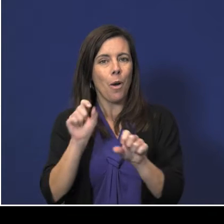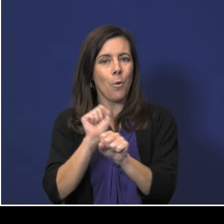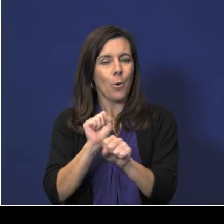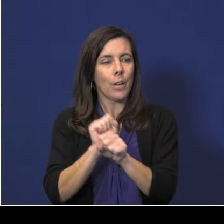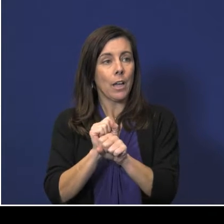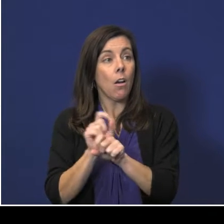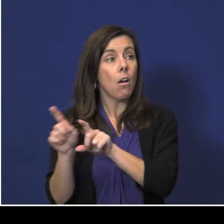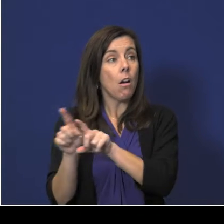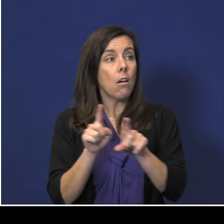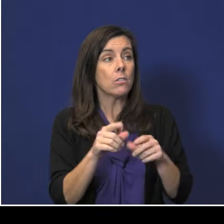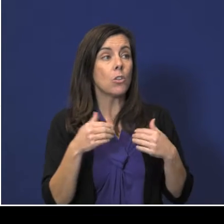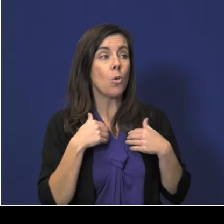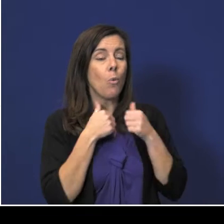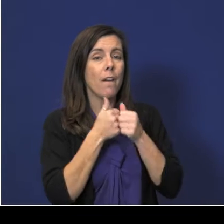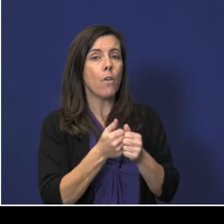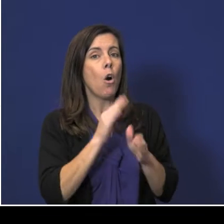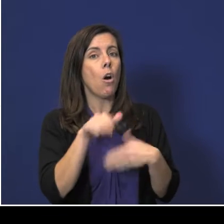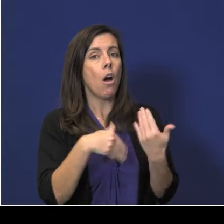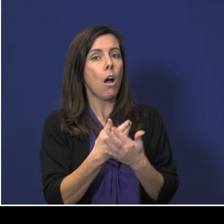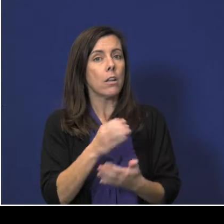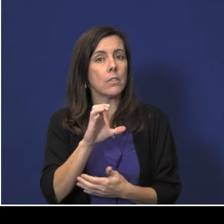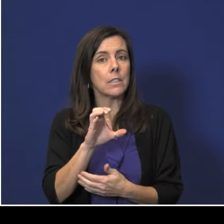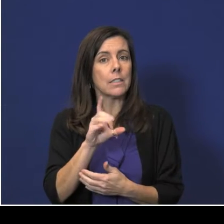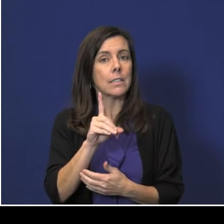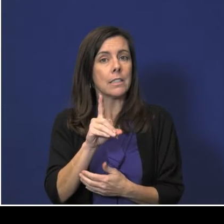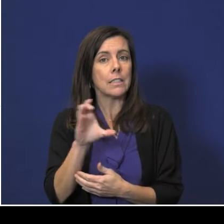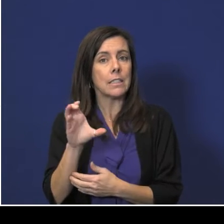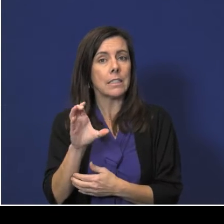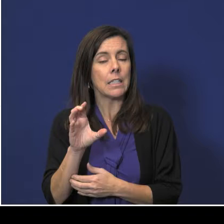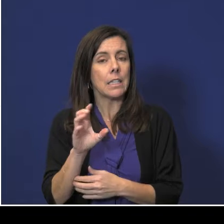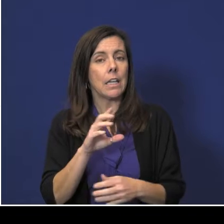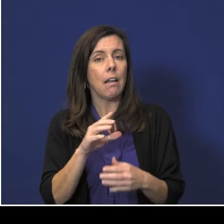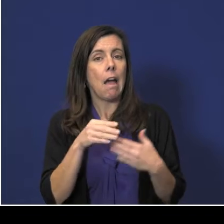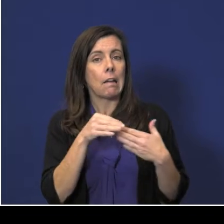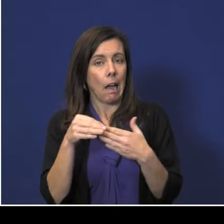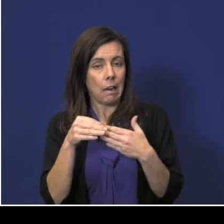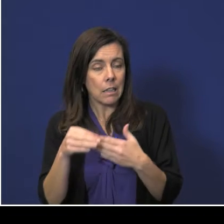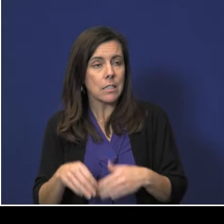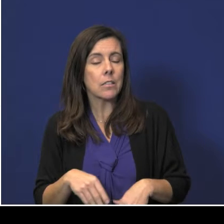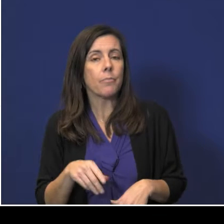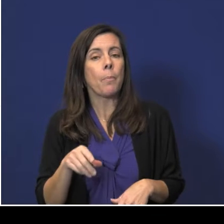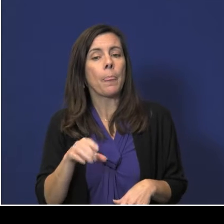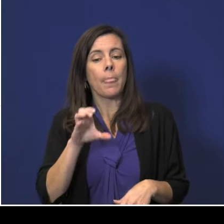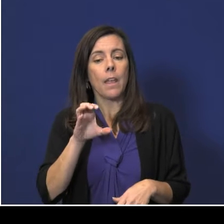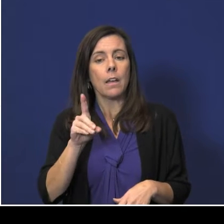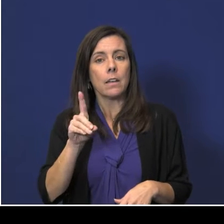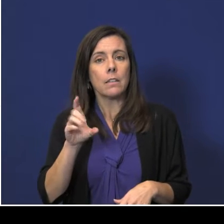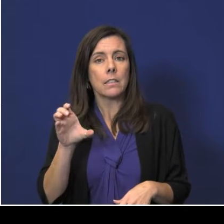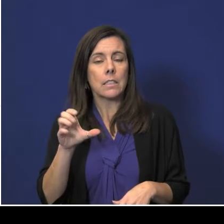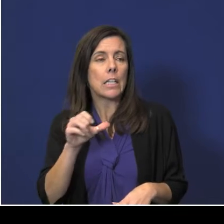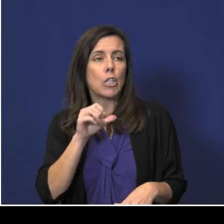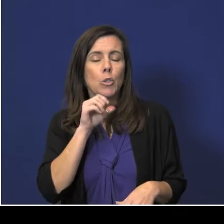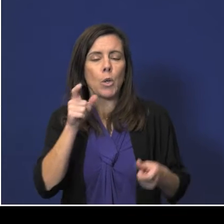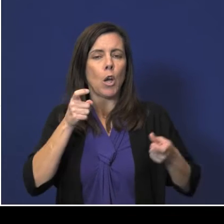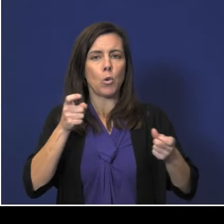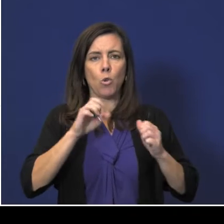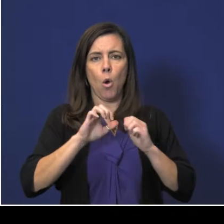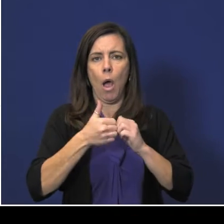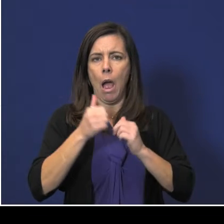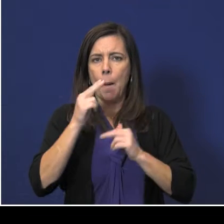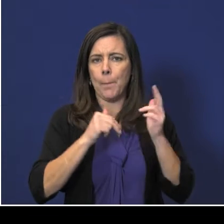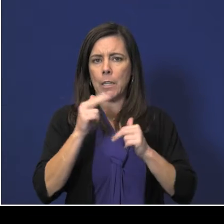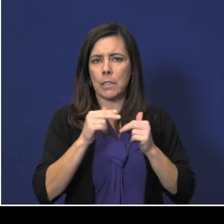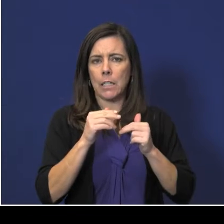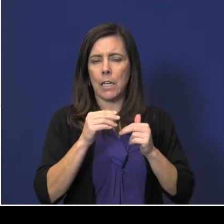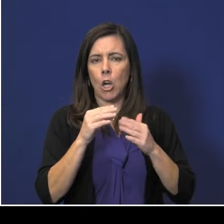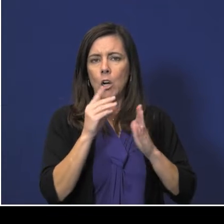We also have followed all CDC references and guidance. They do not prescribe how buildings are designed, but they do provide us a lot